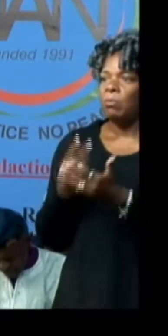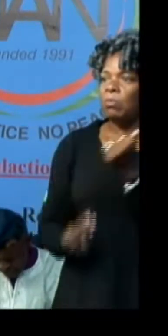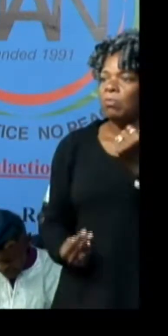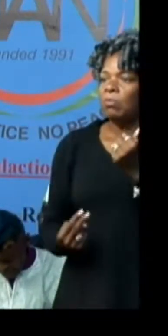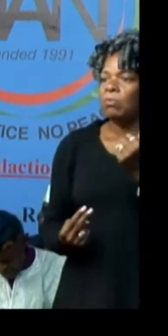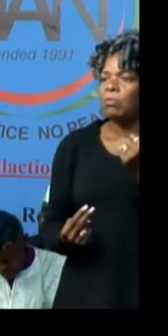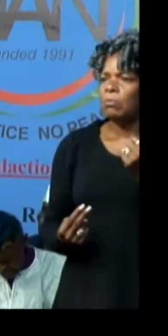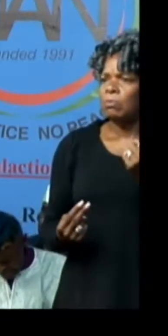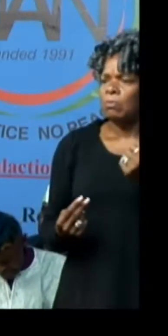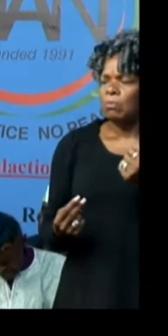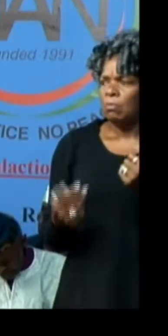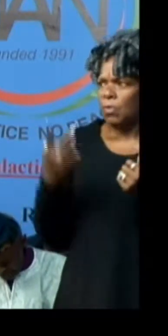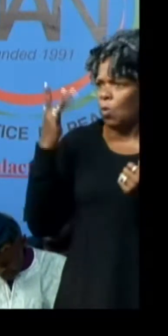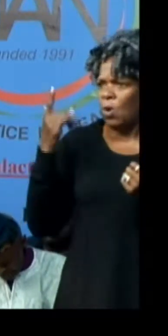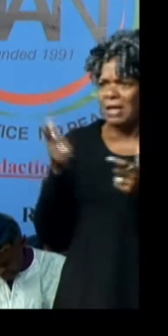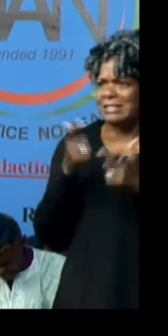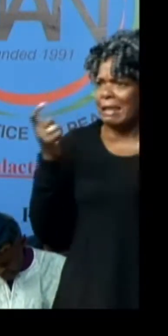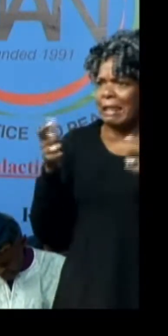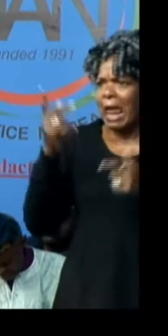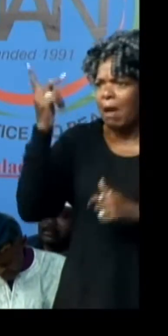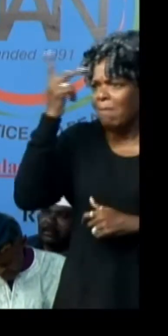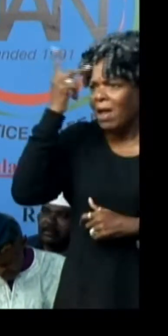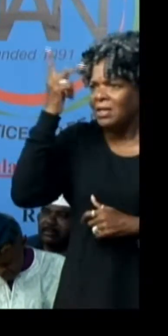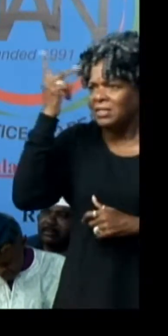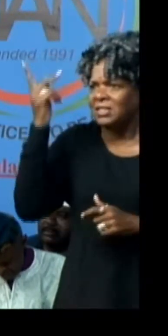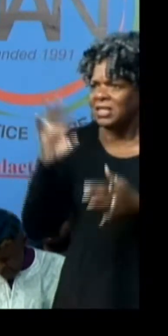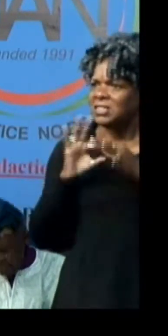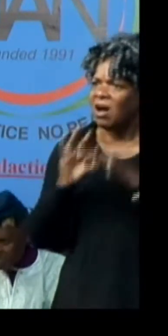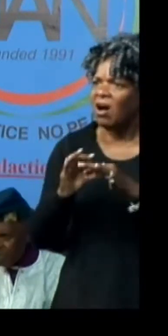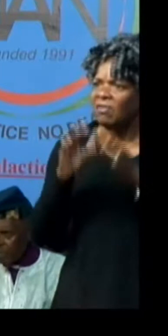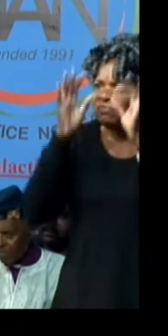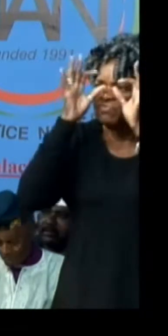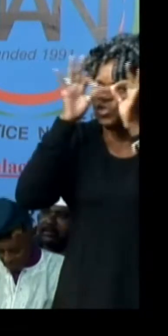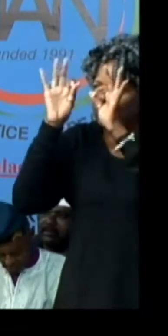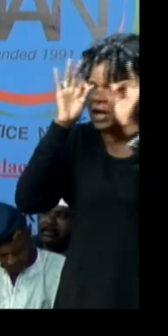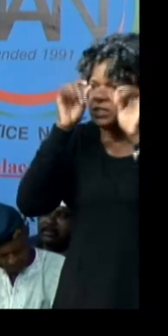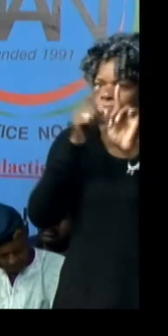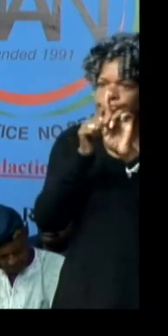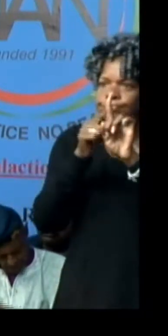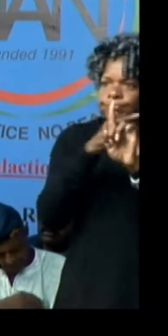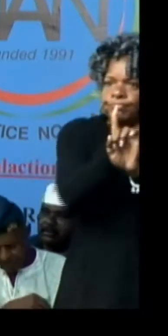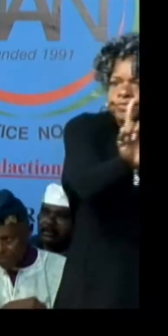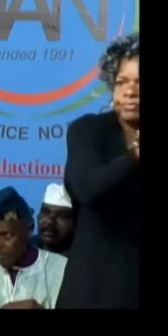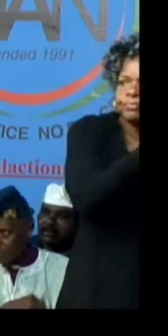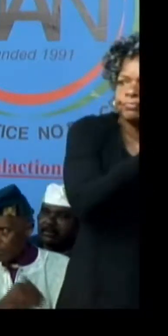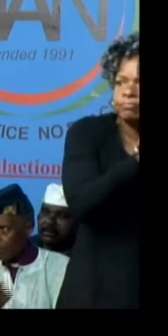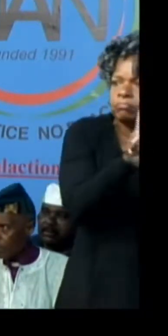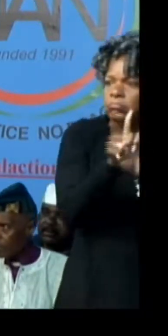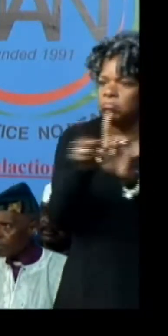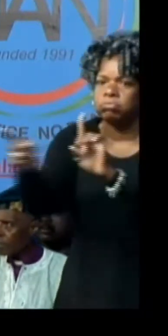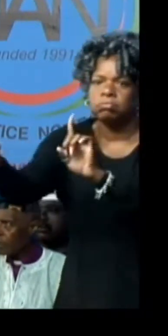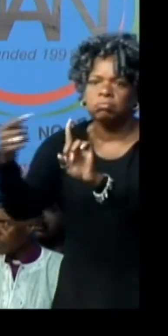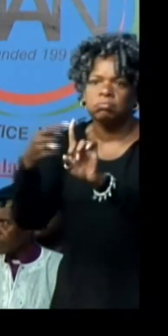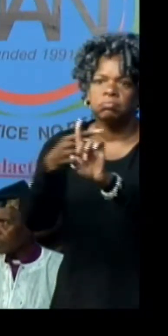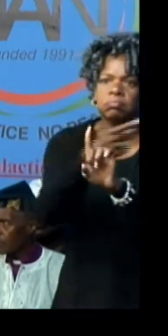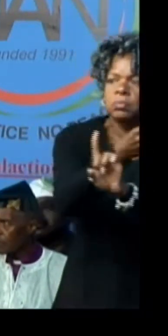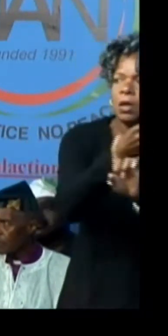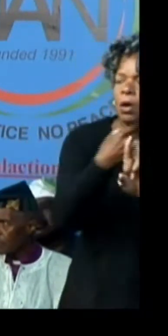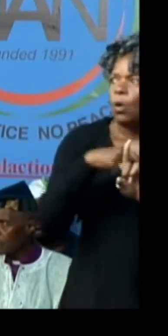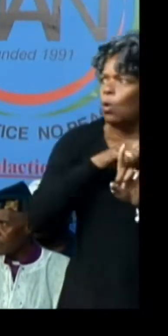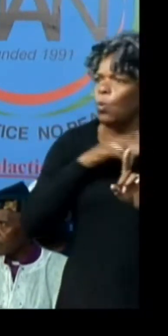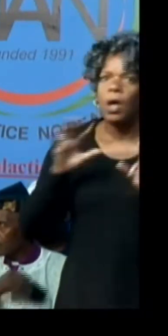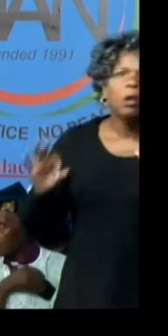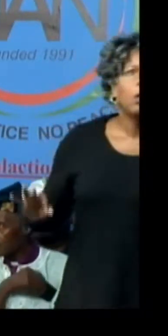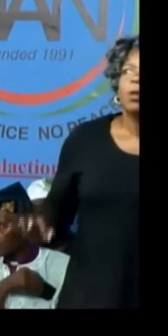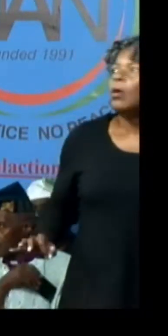of politics of distraction. And we are in an age of reality TV where everything is based